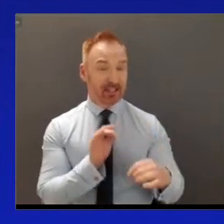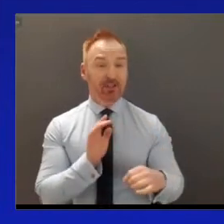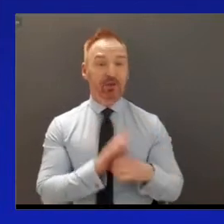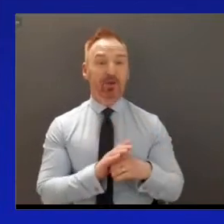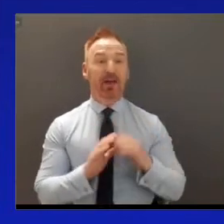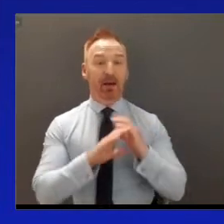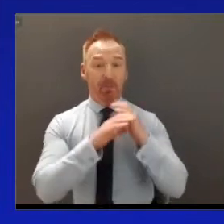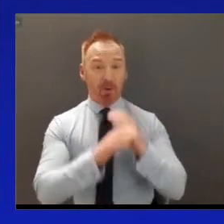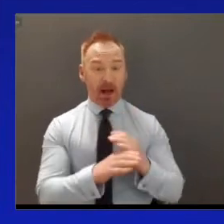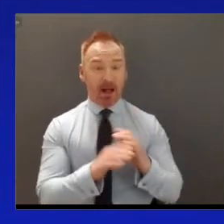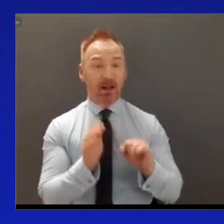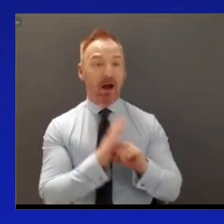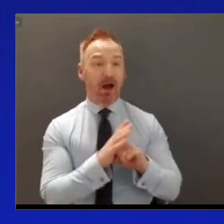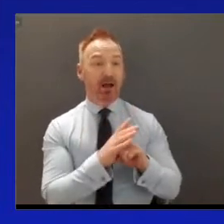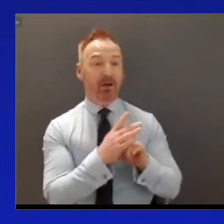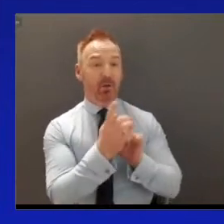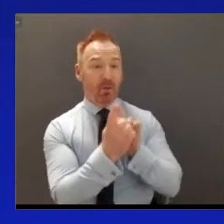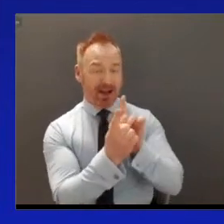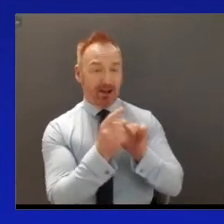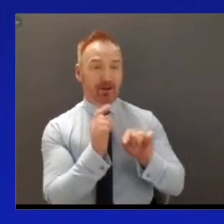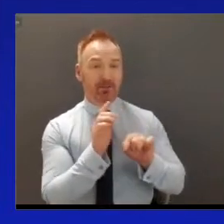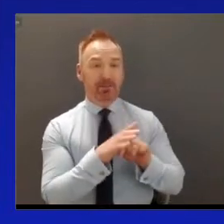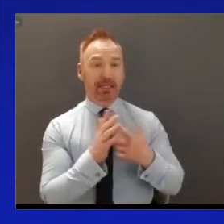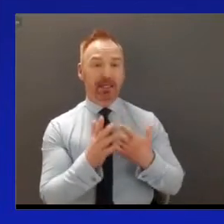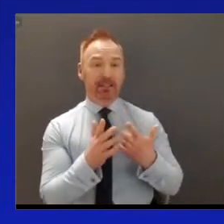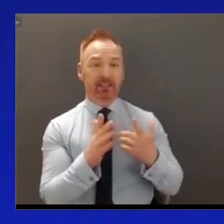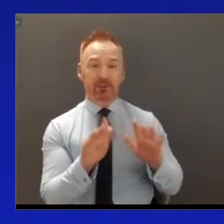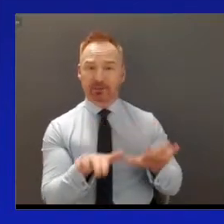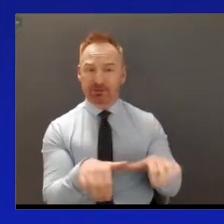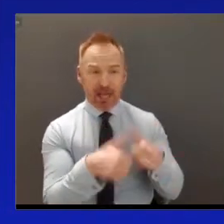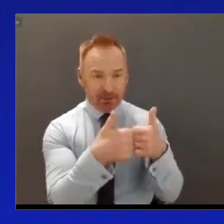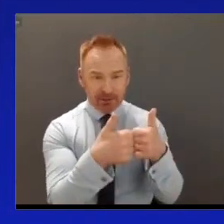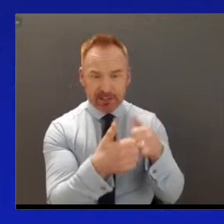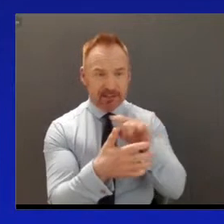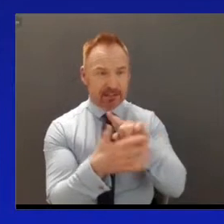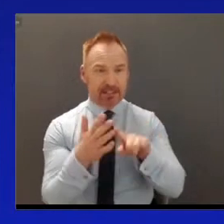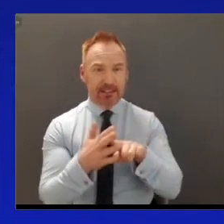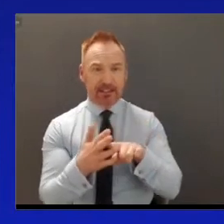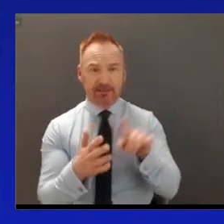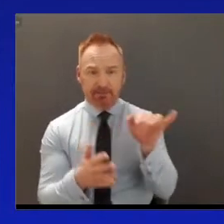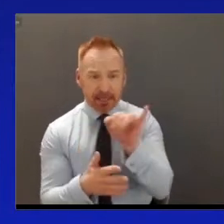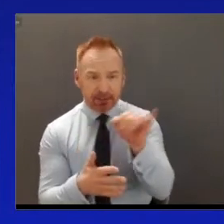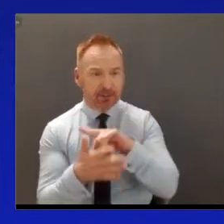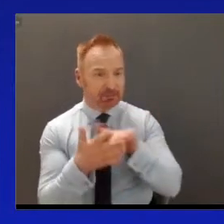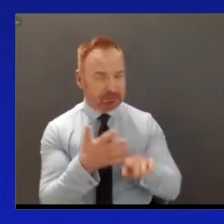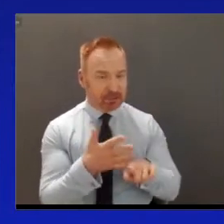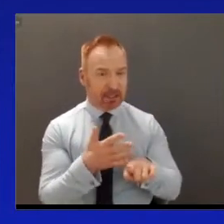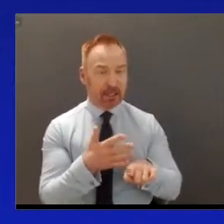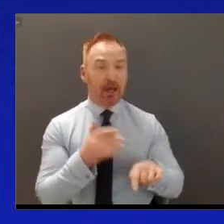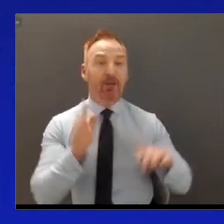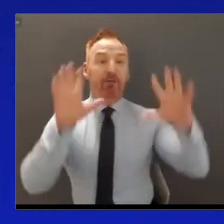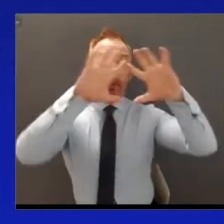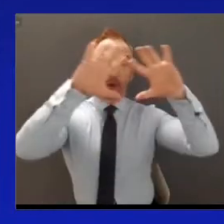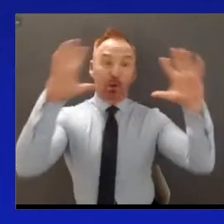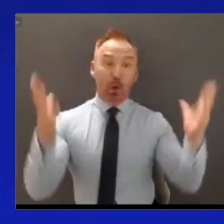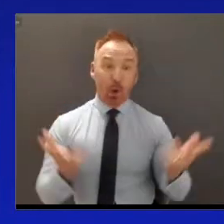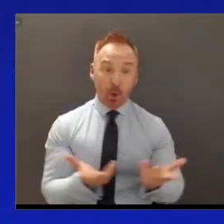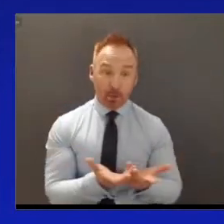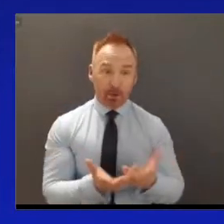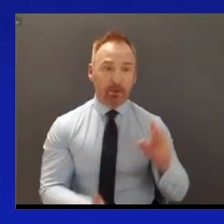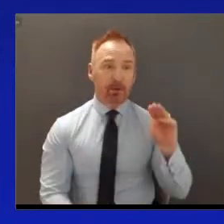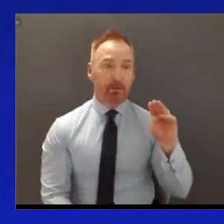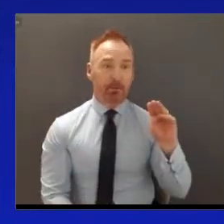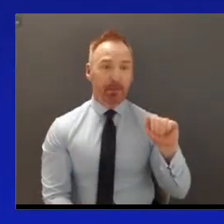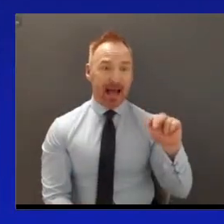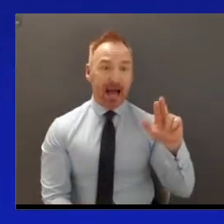other challenges. And obviously, it's the whole macro, try to get as many people vaccinated as quickly as possible. When we use